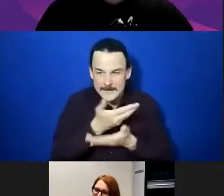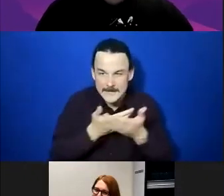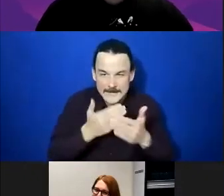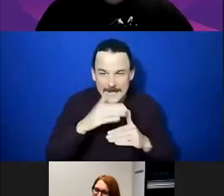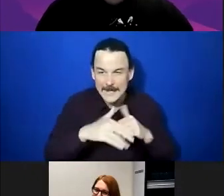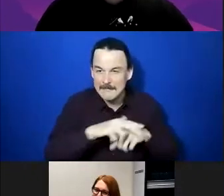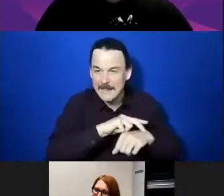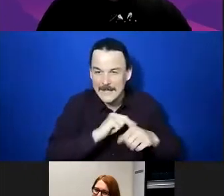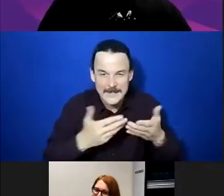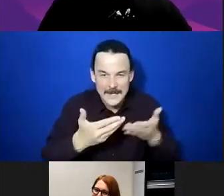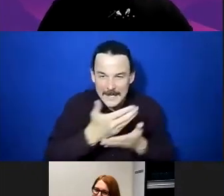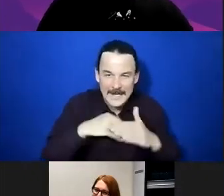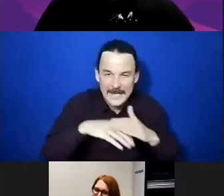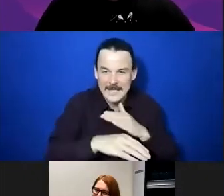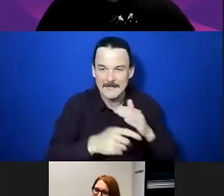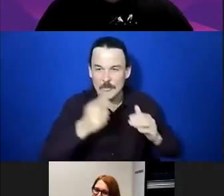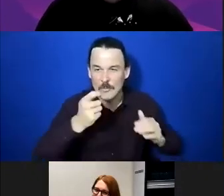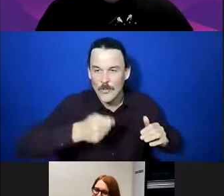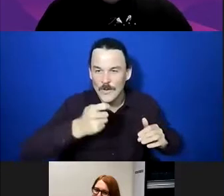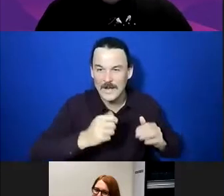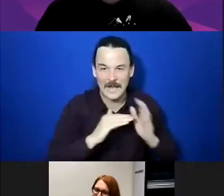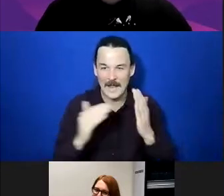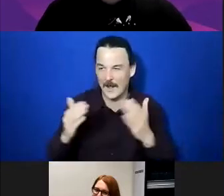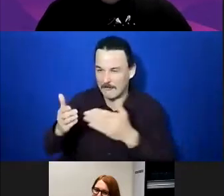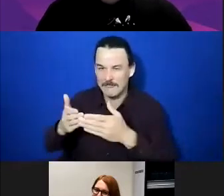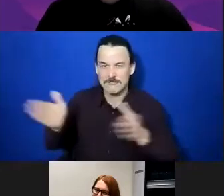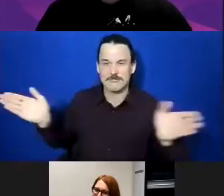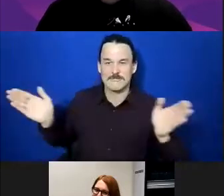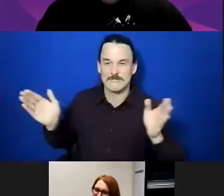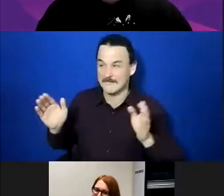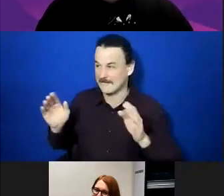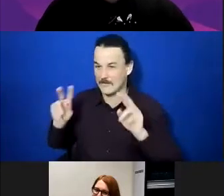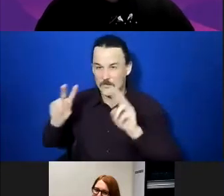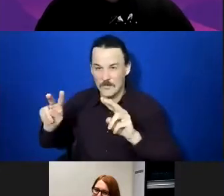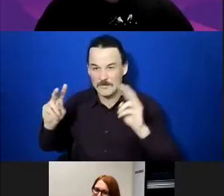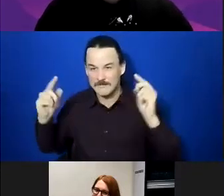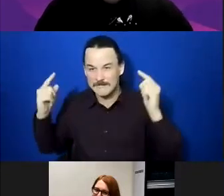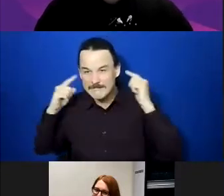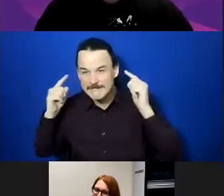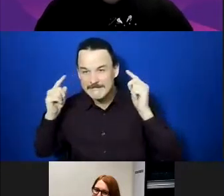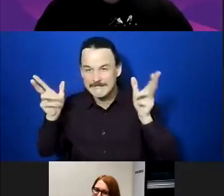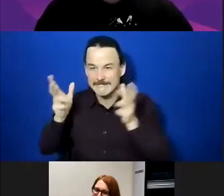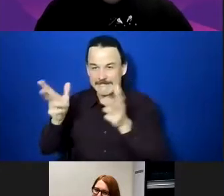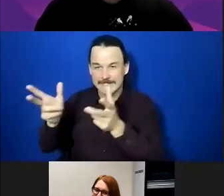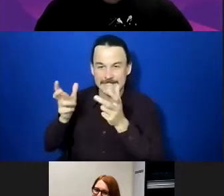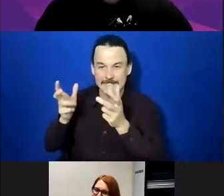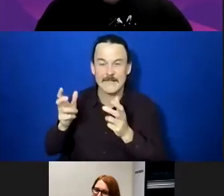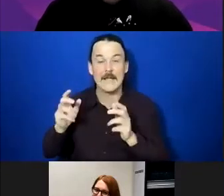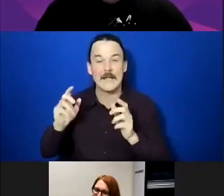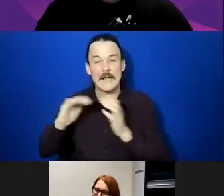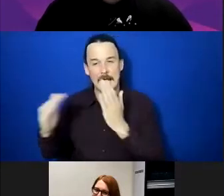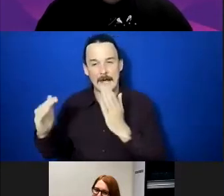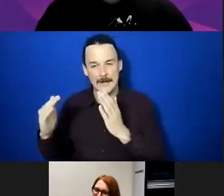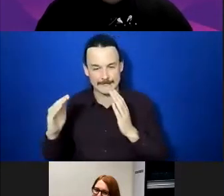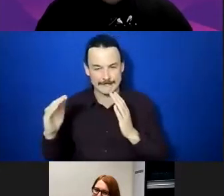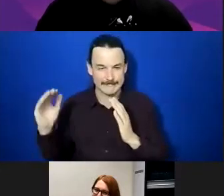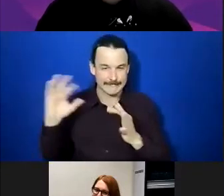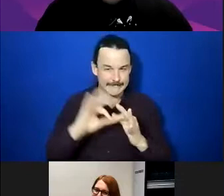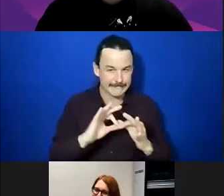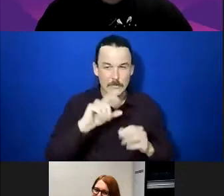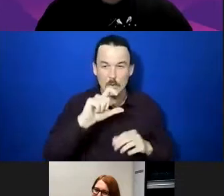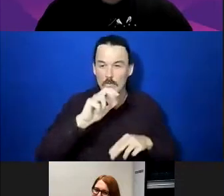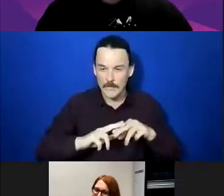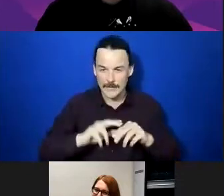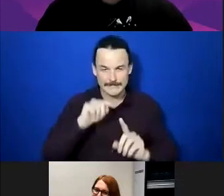wider discourse. Returning back to chloroform in particular, in 2018, there was an article